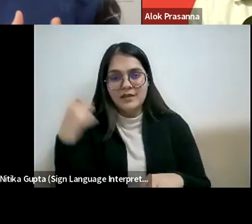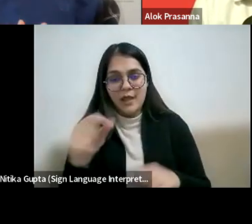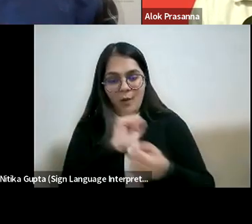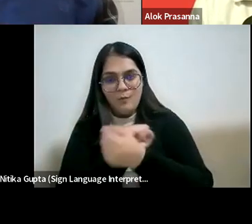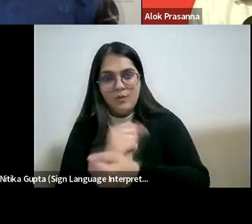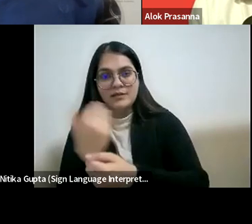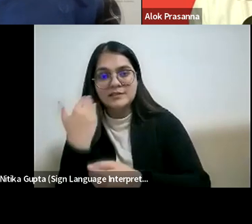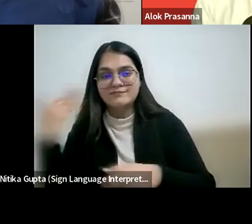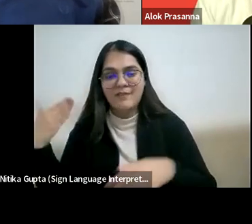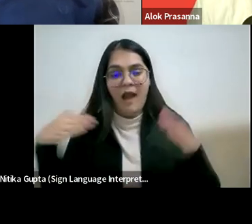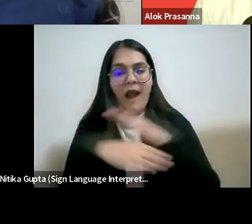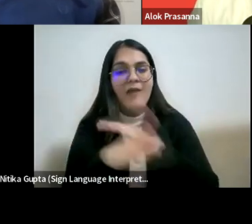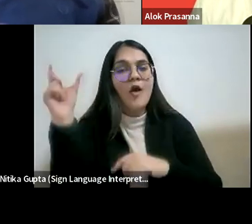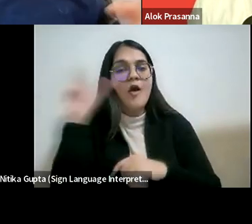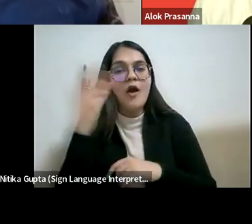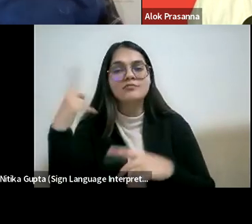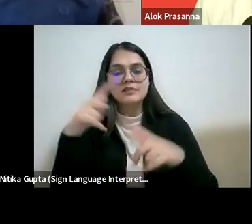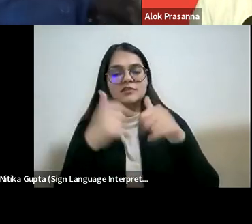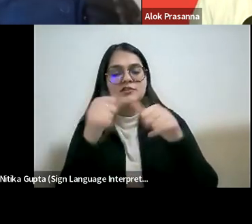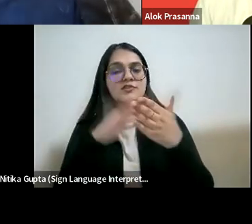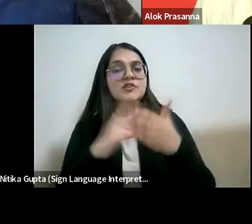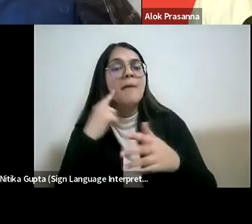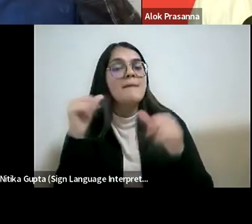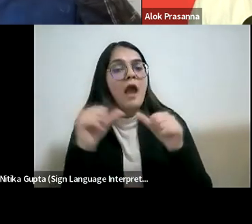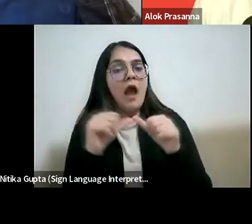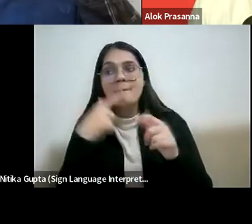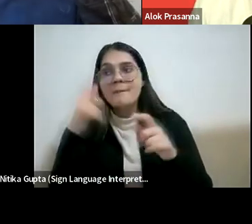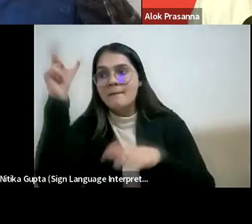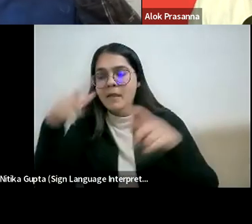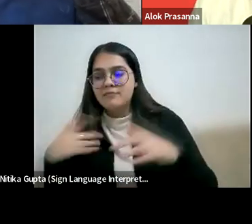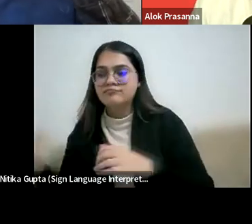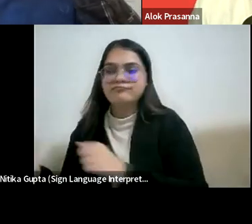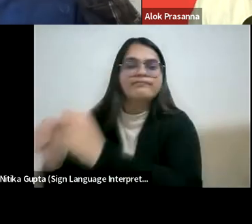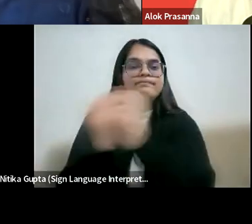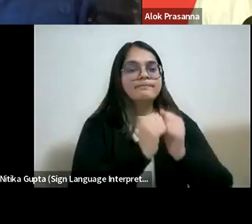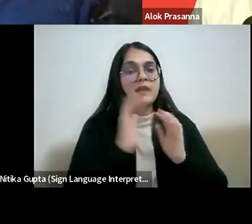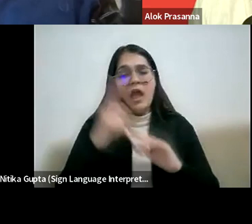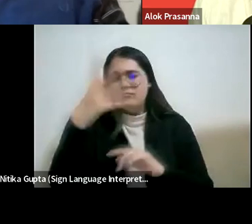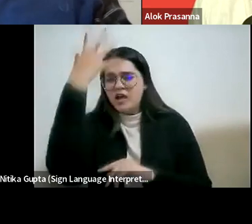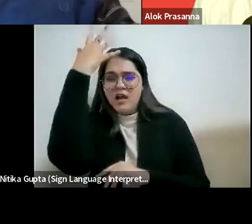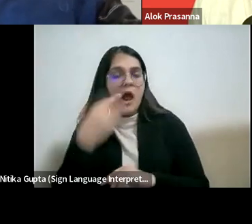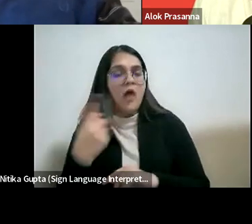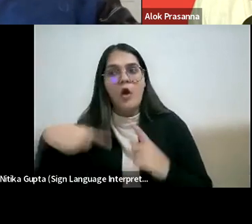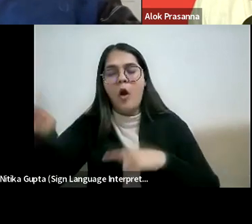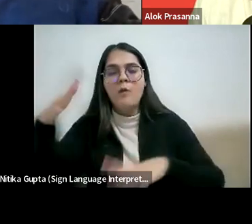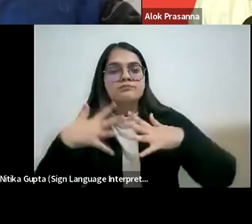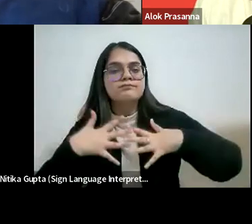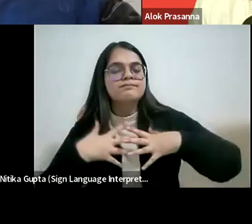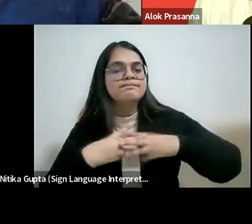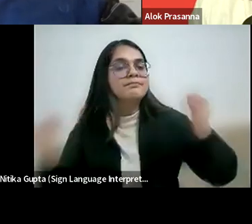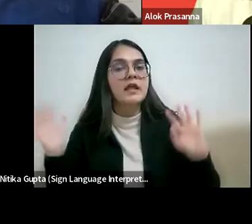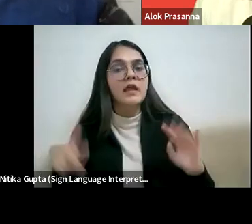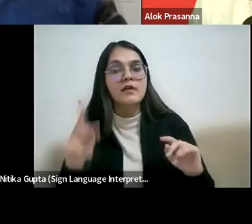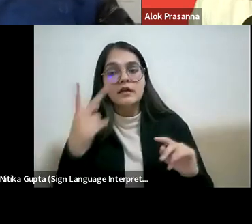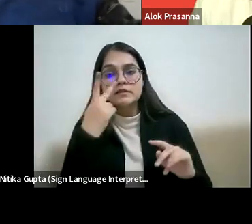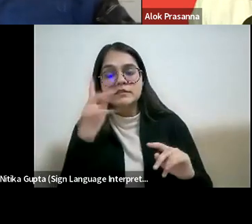the Jamia university, people gathered in large numbers in the middle of the night. And I found that there were